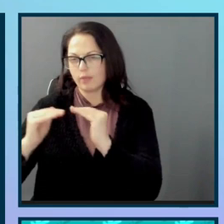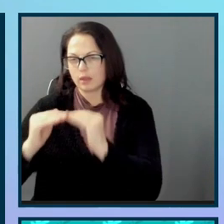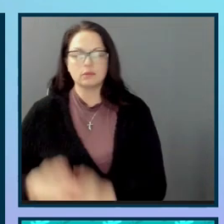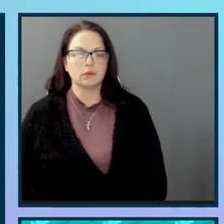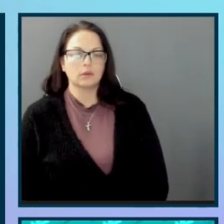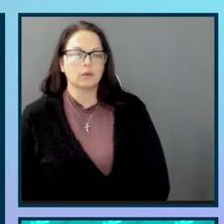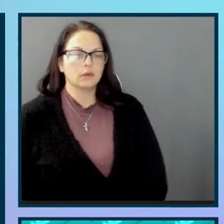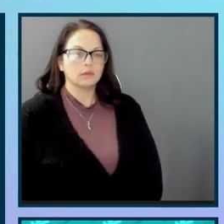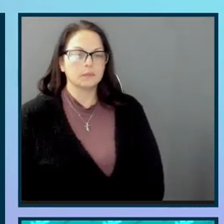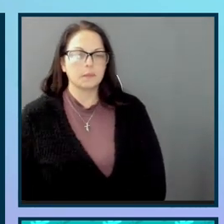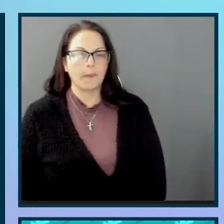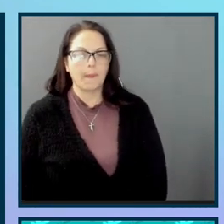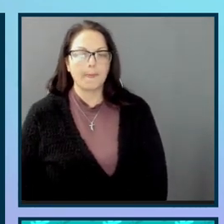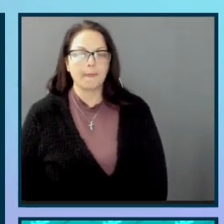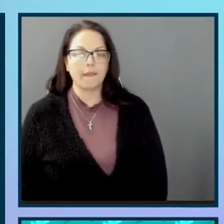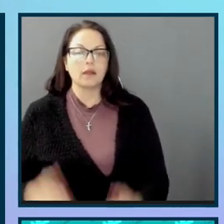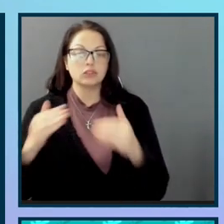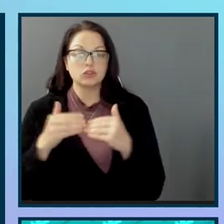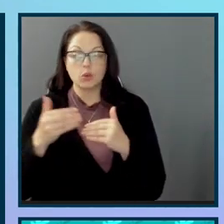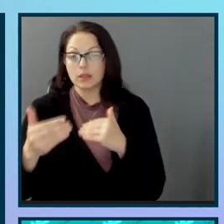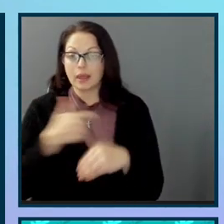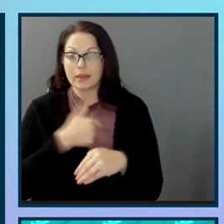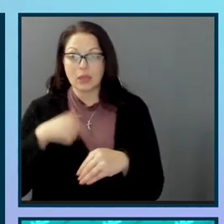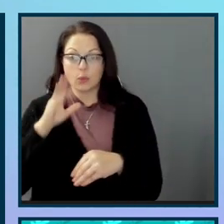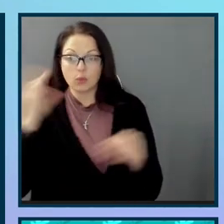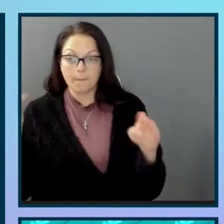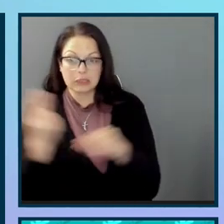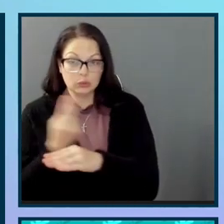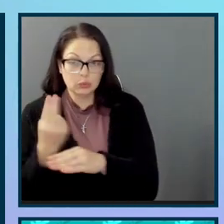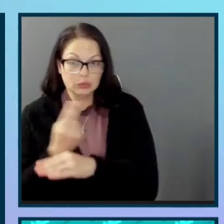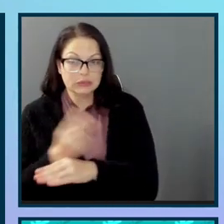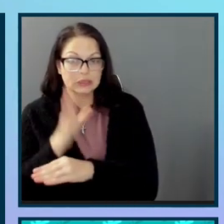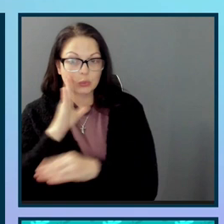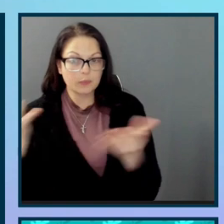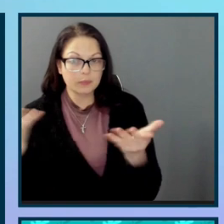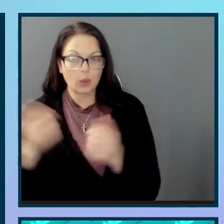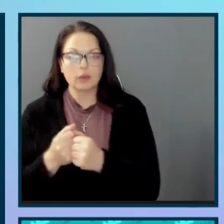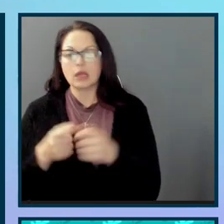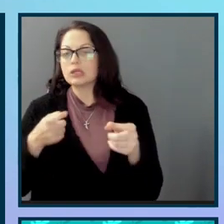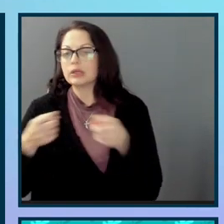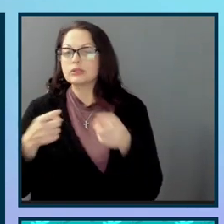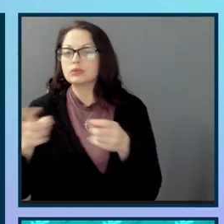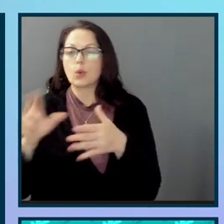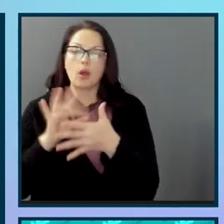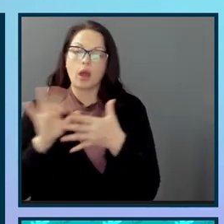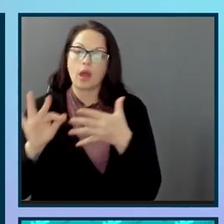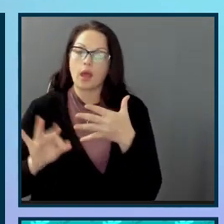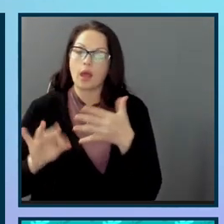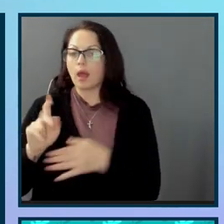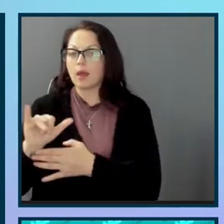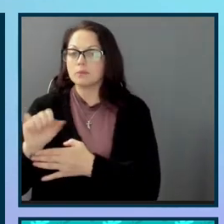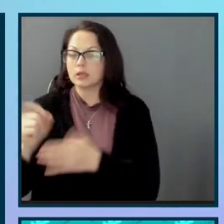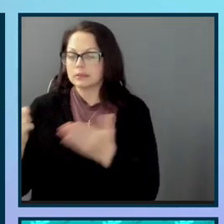the next keys that we'll be using are the control option keys, which are also sometimes known